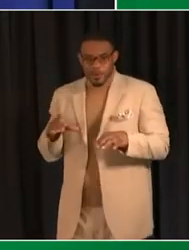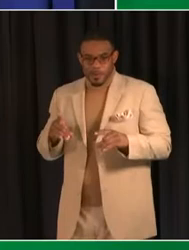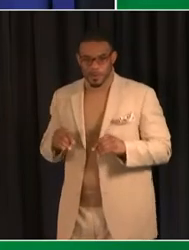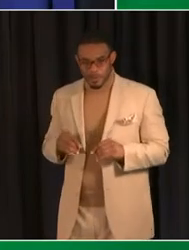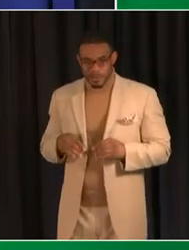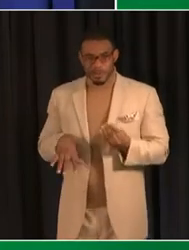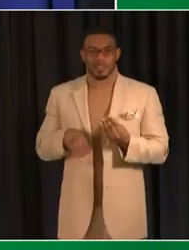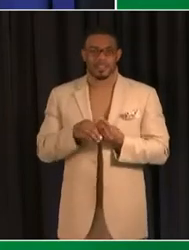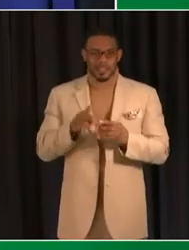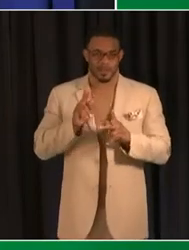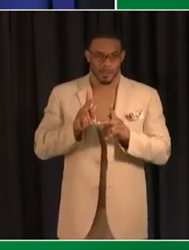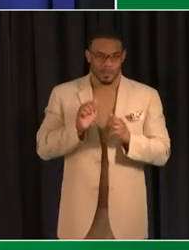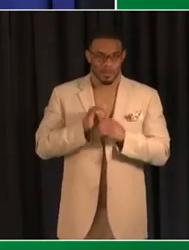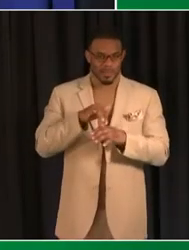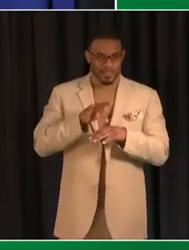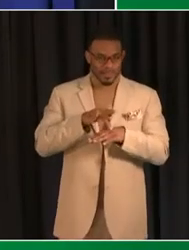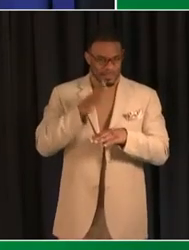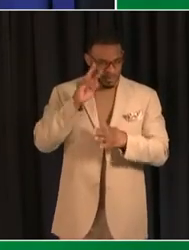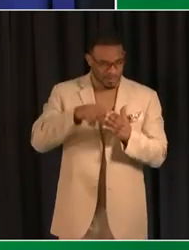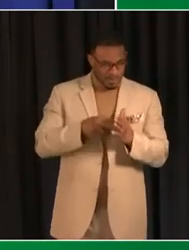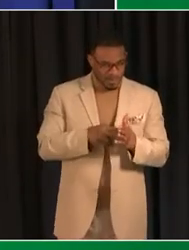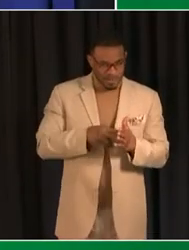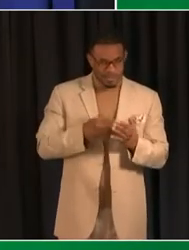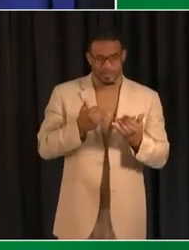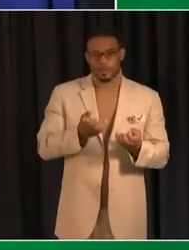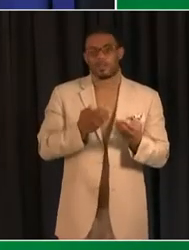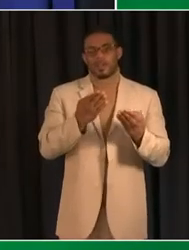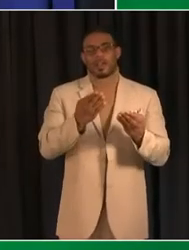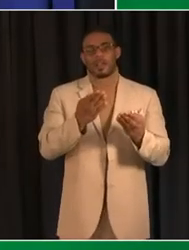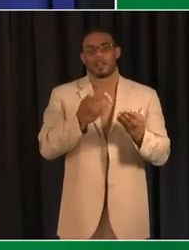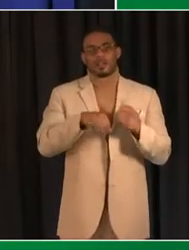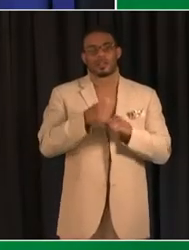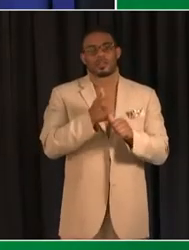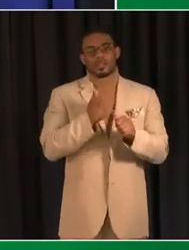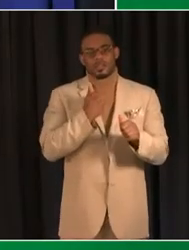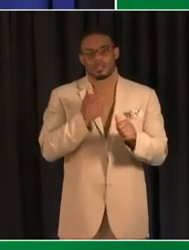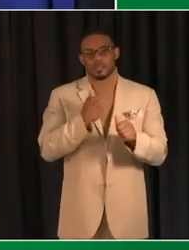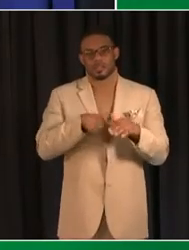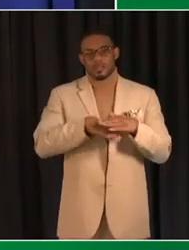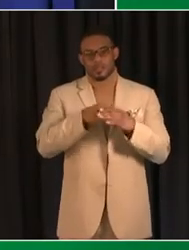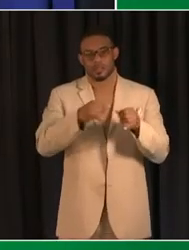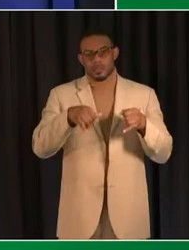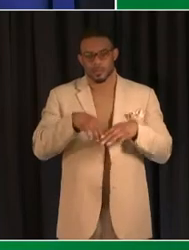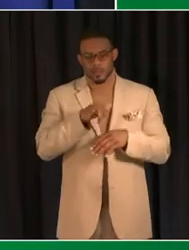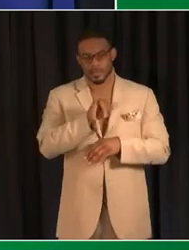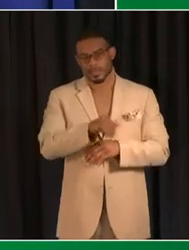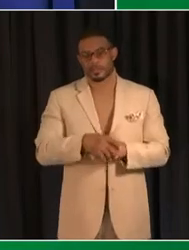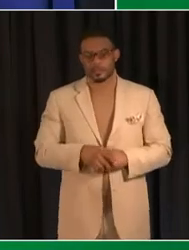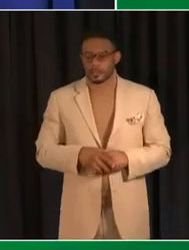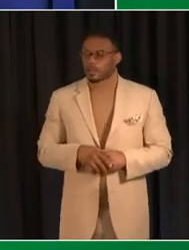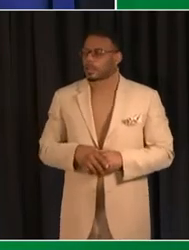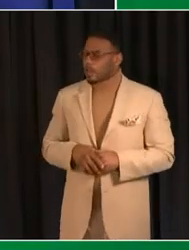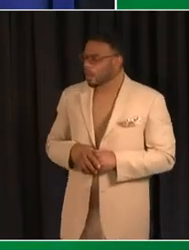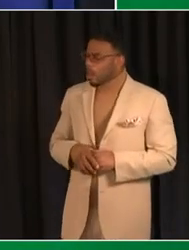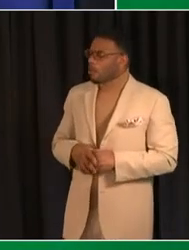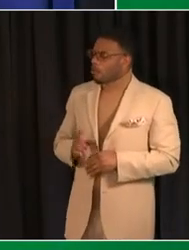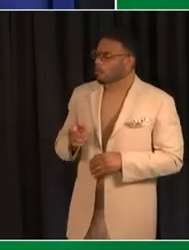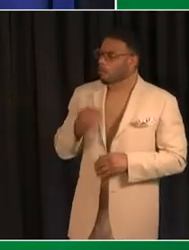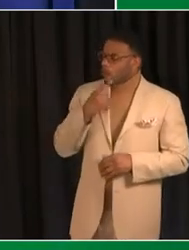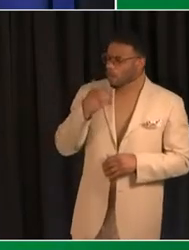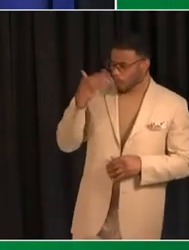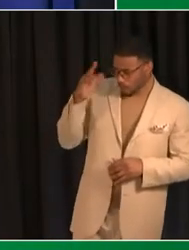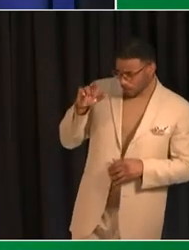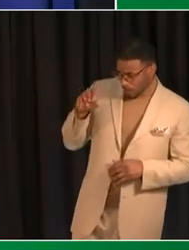support additional people within the space and still provide the social distancing parameters within them as well. Well, and I